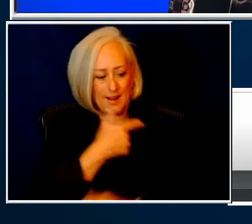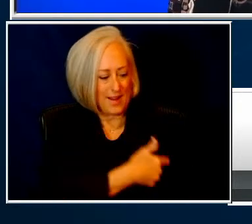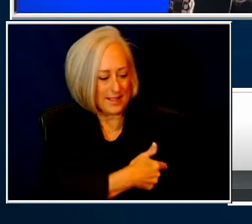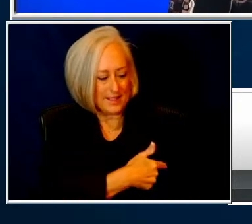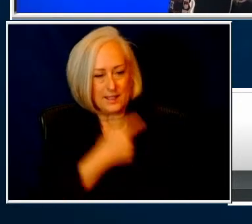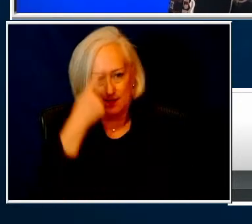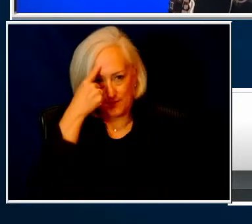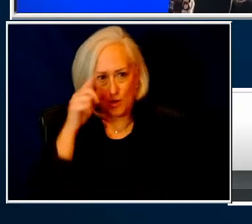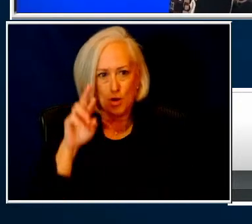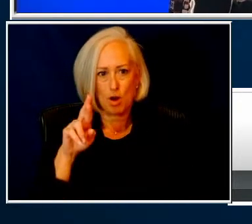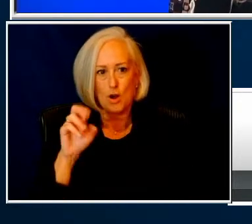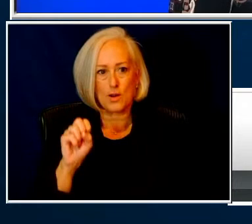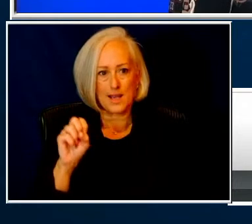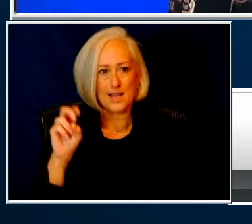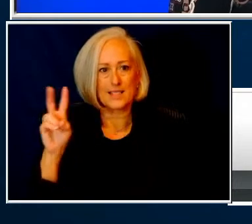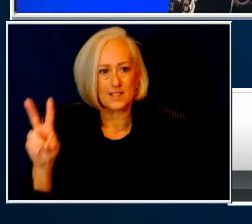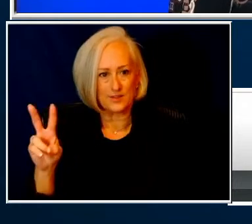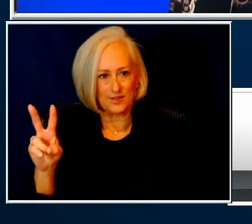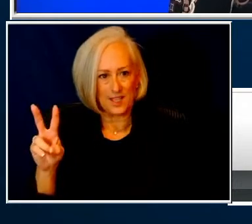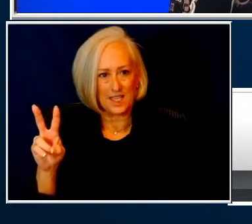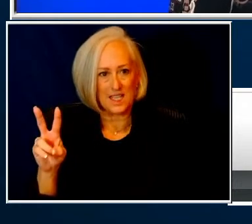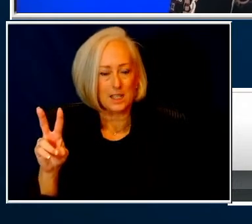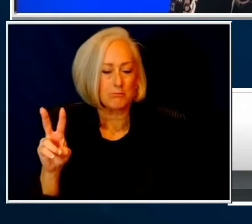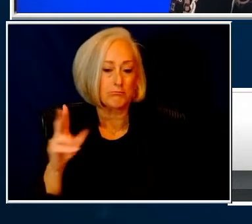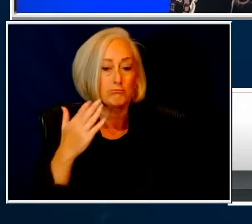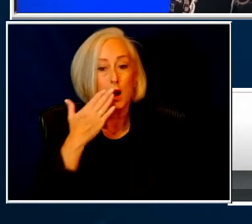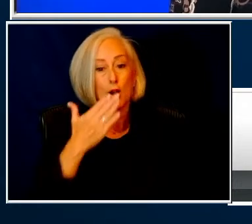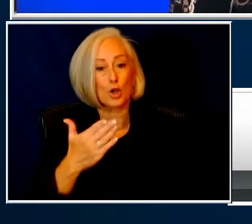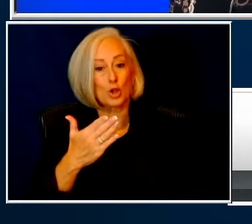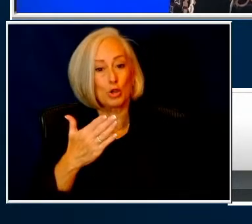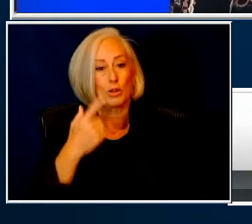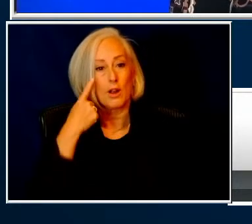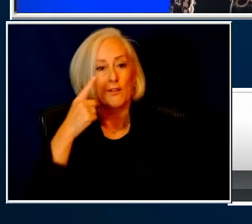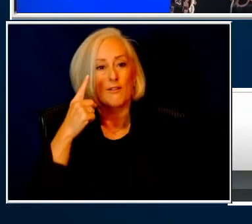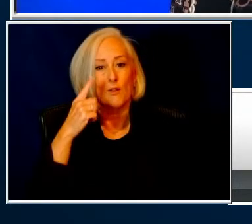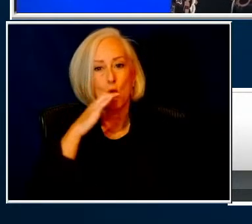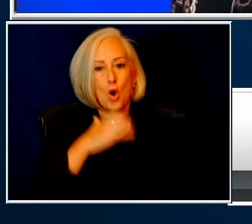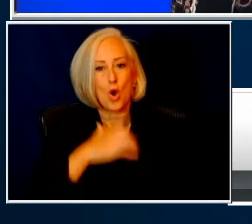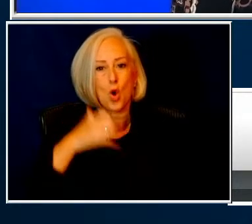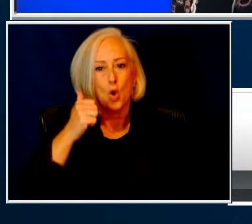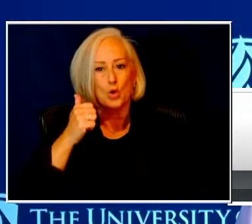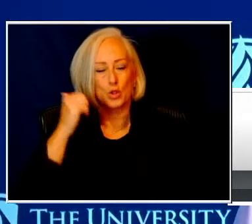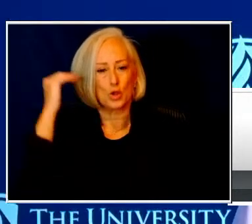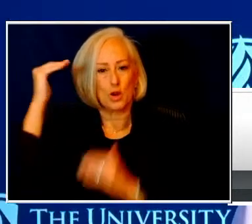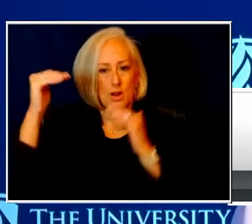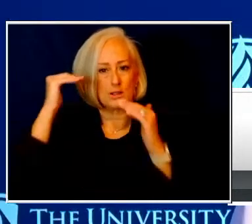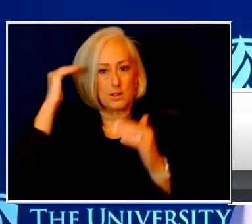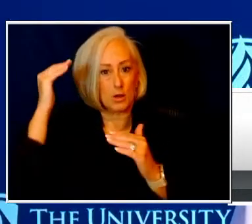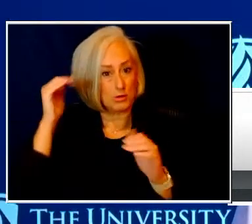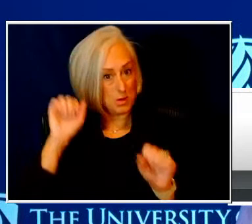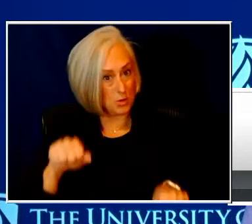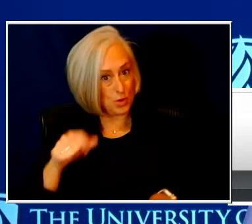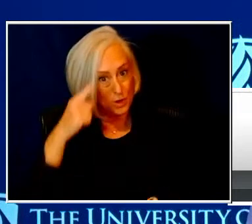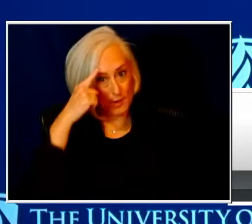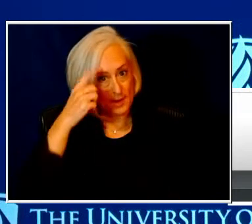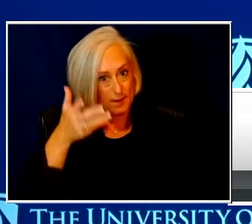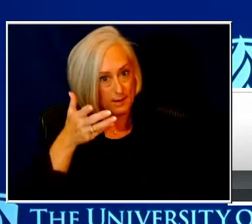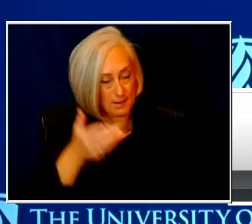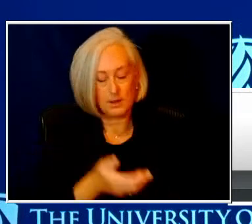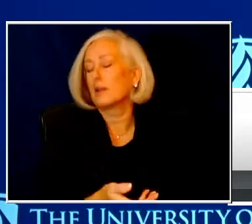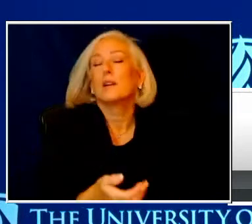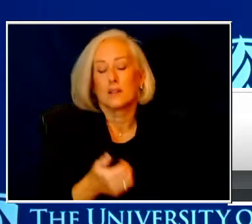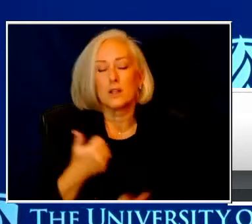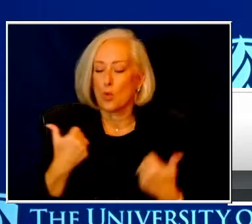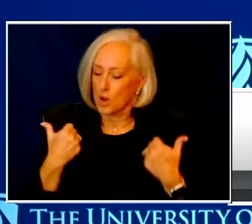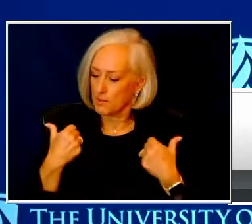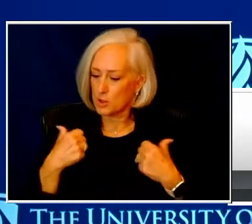promise in older adults. Is that something that we might see? Yeah, I mean, I think this is great. You know, we've been trying to get an RSV vaccine